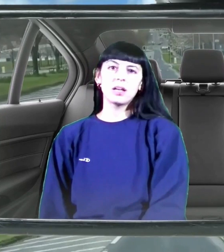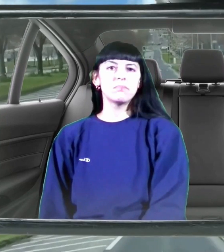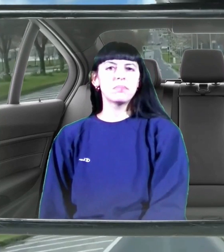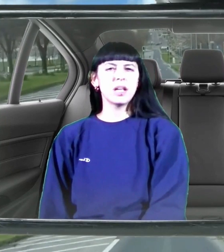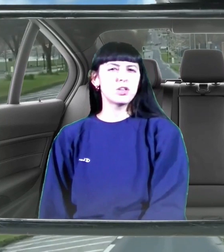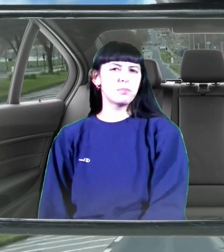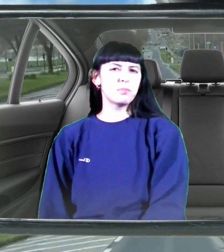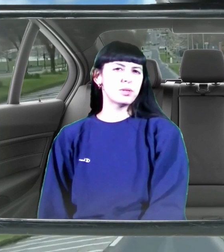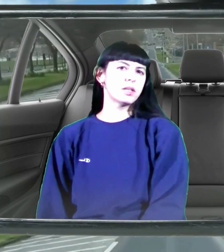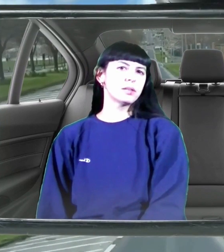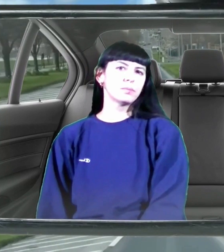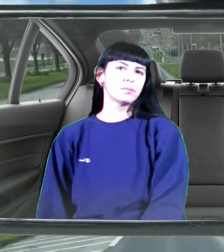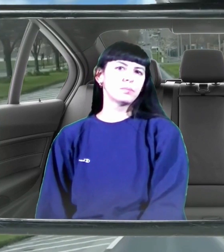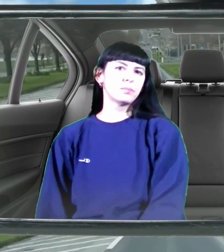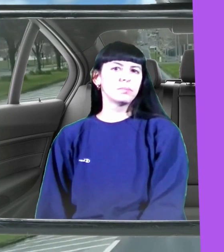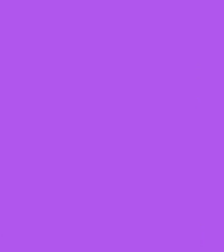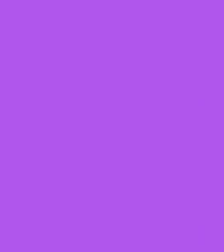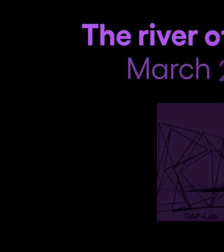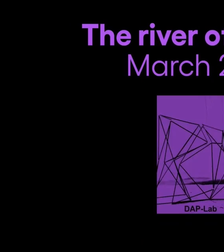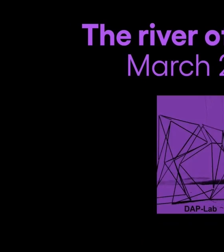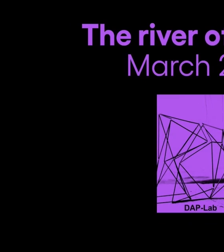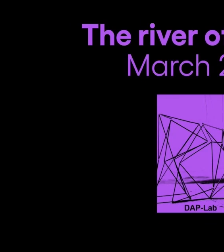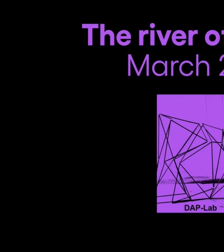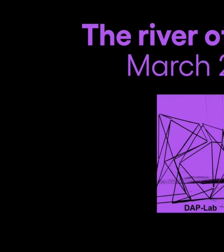Even if it's the edge of misery.